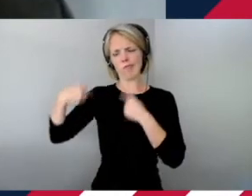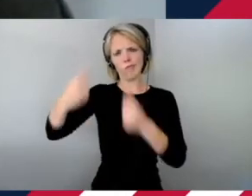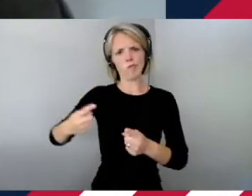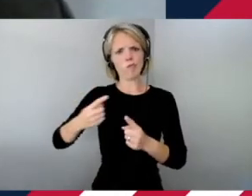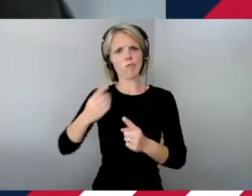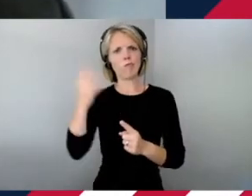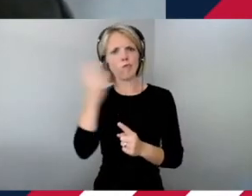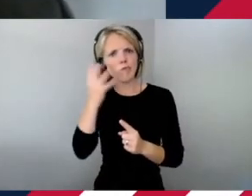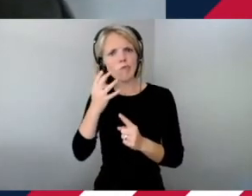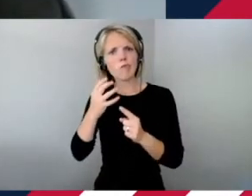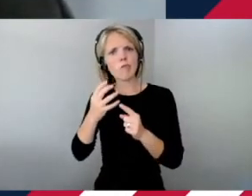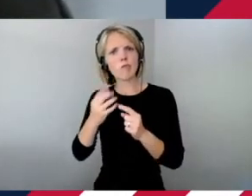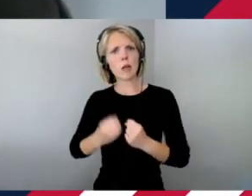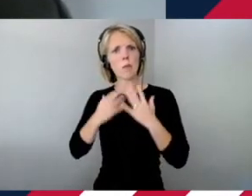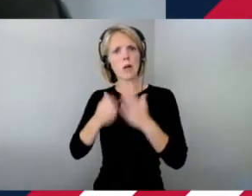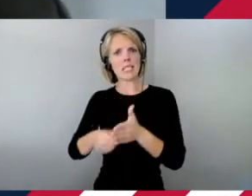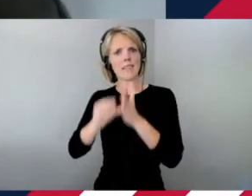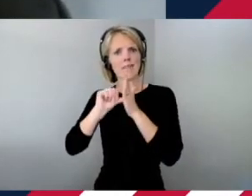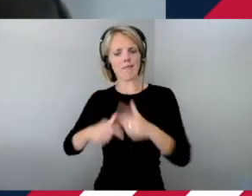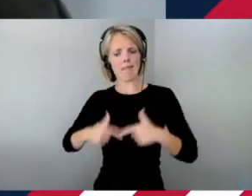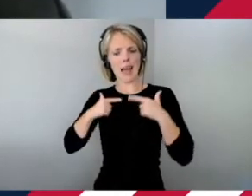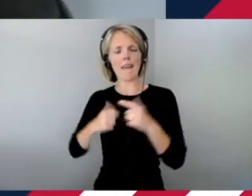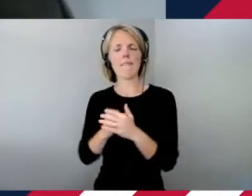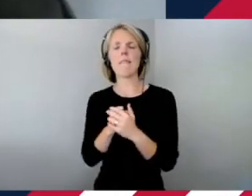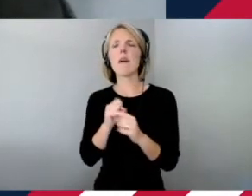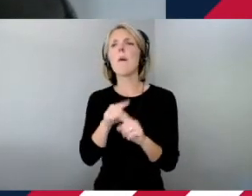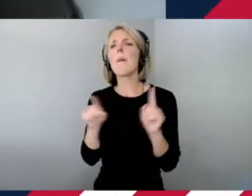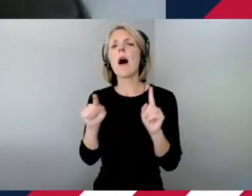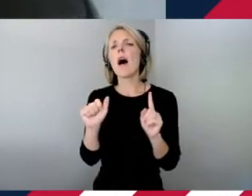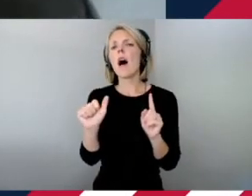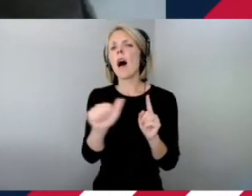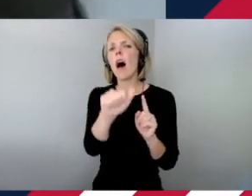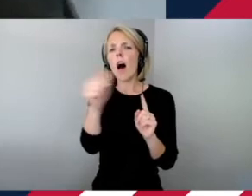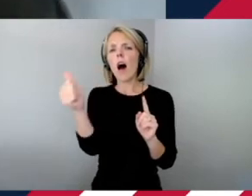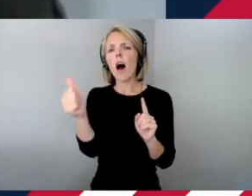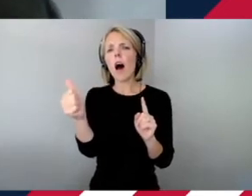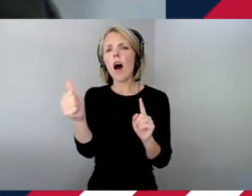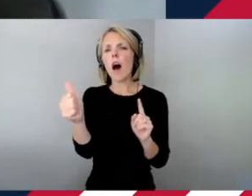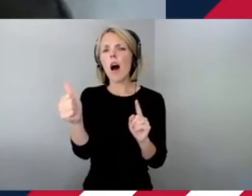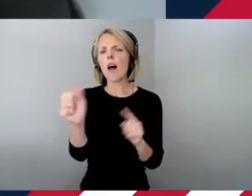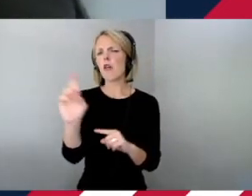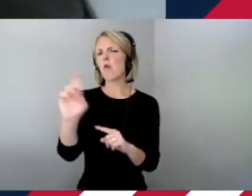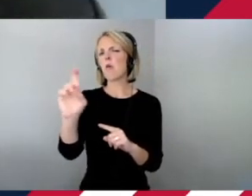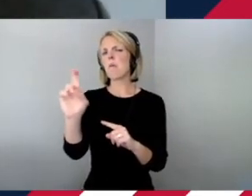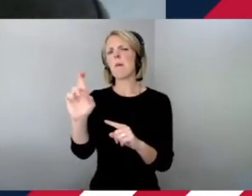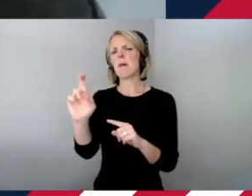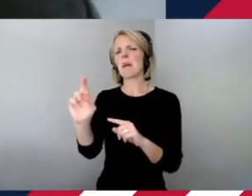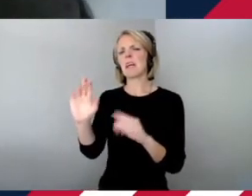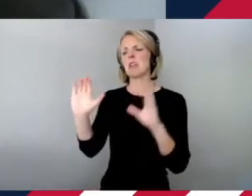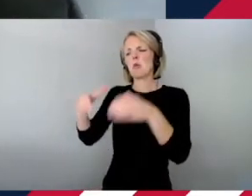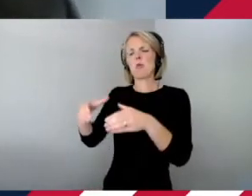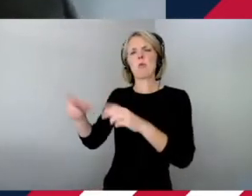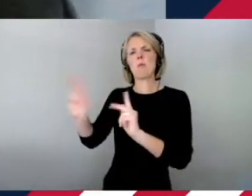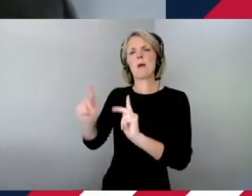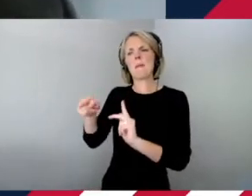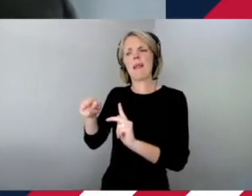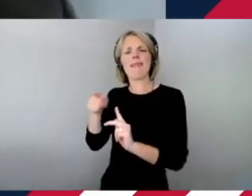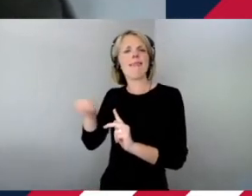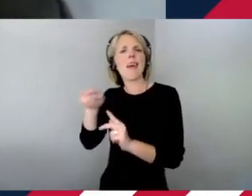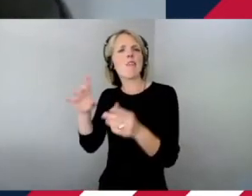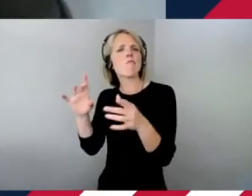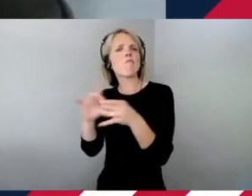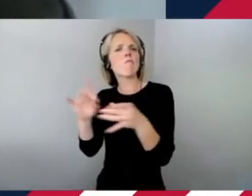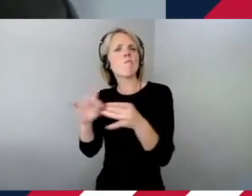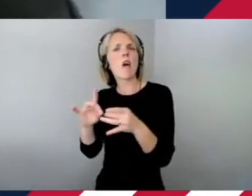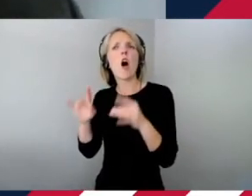But there are others on the Republican side who spoke about how wonderful